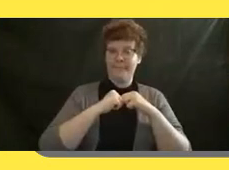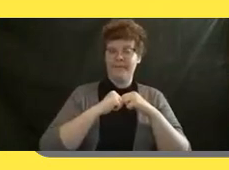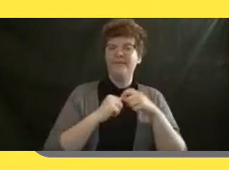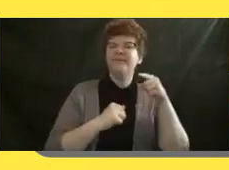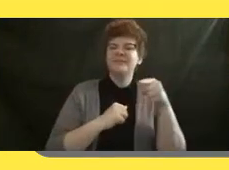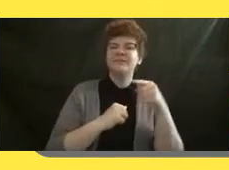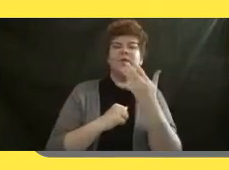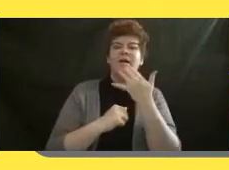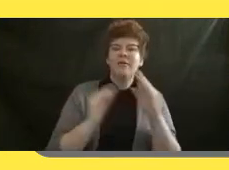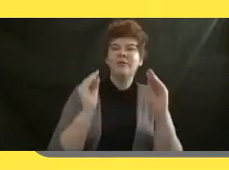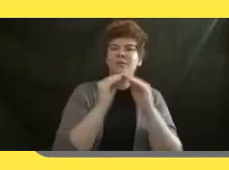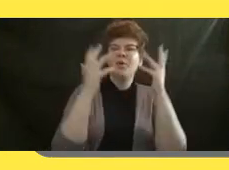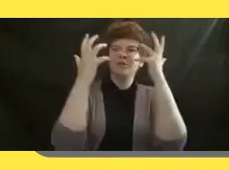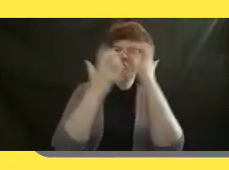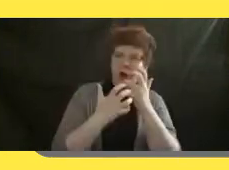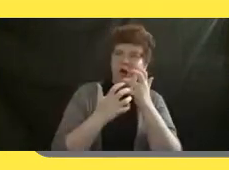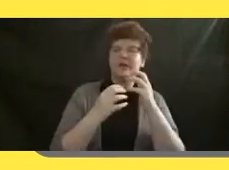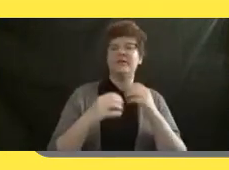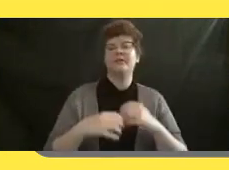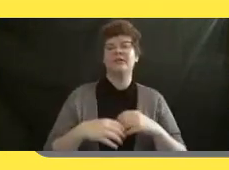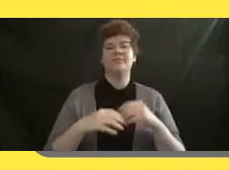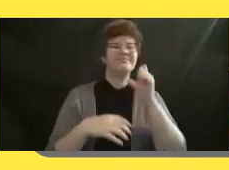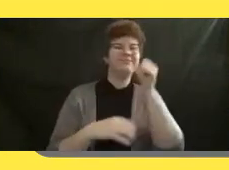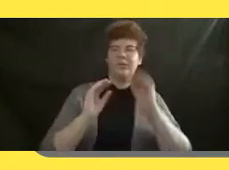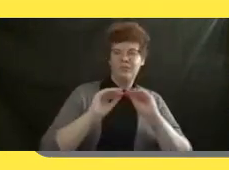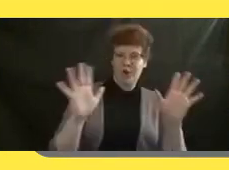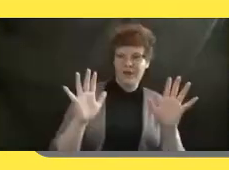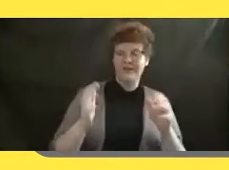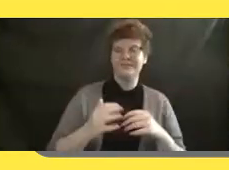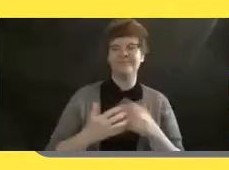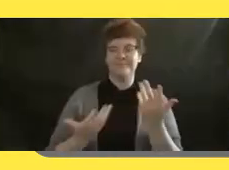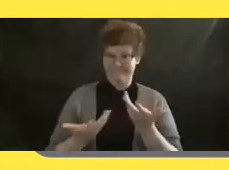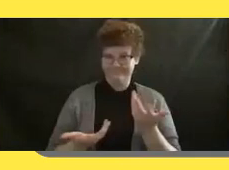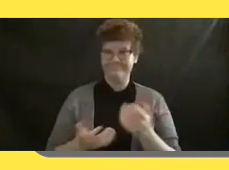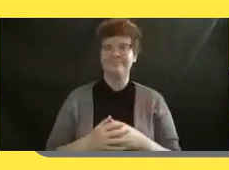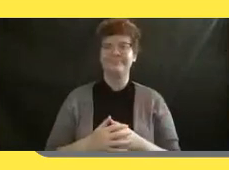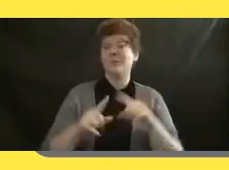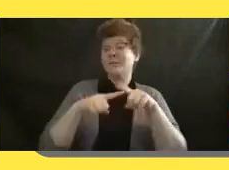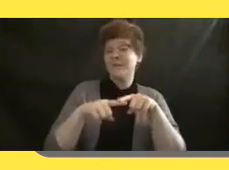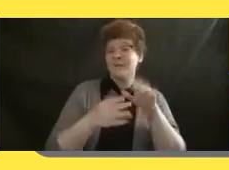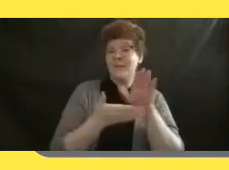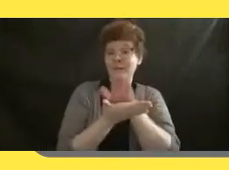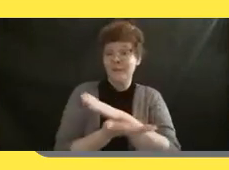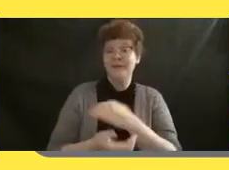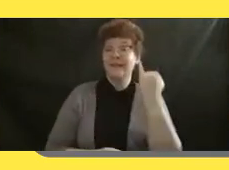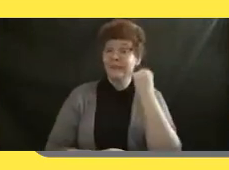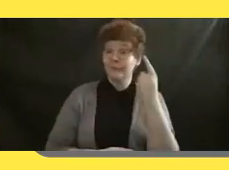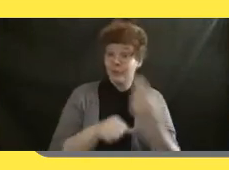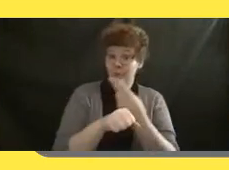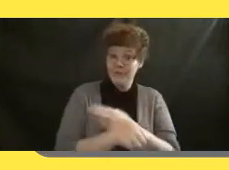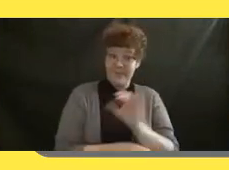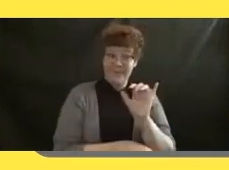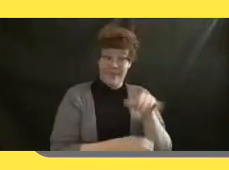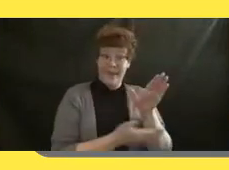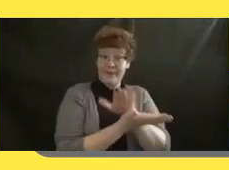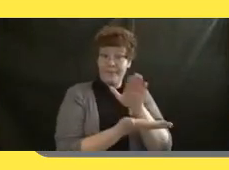brilliant color. So you need, again, if that's the kind of paper you're using and you need to know that